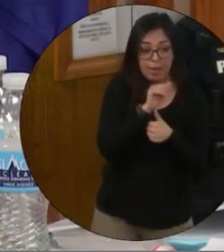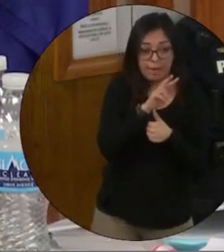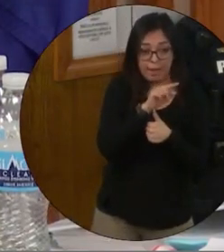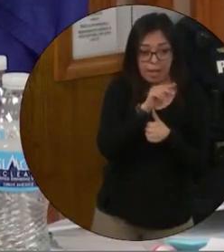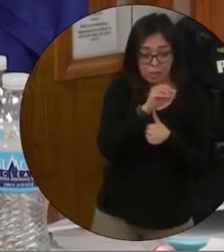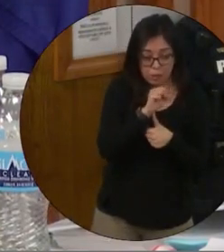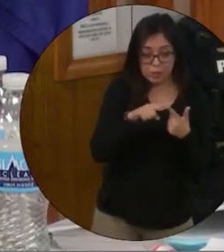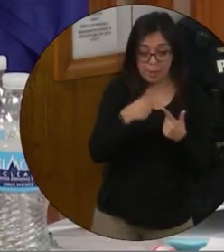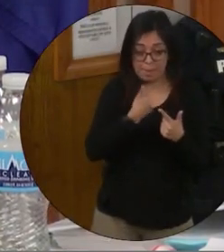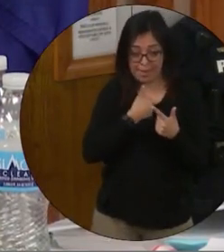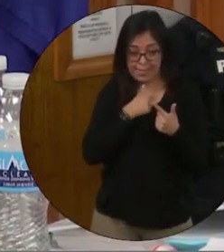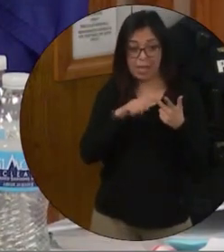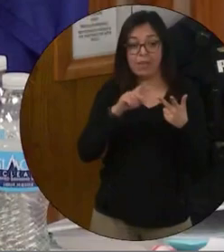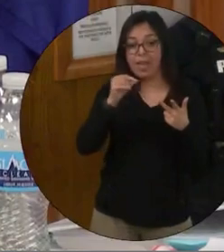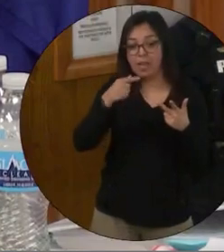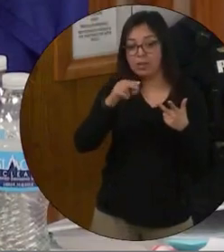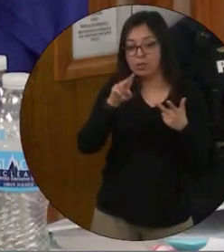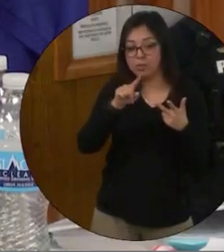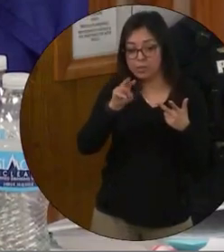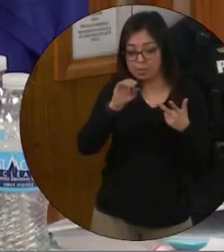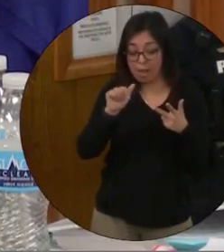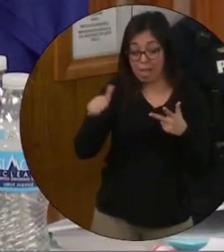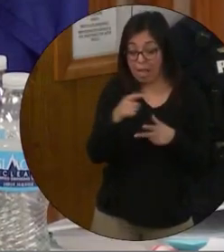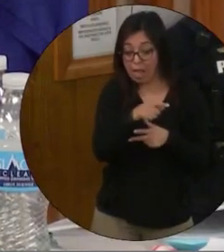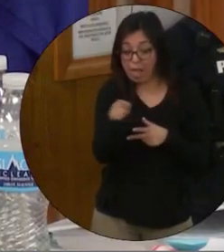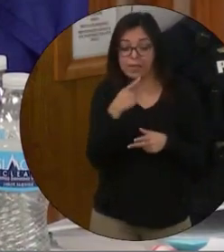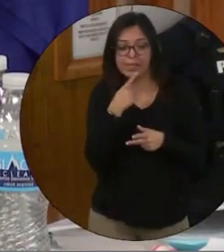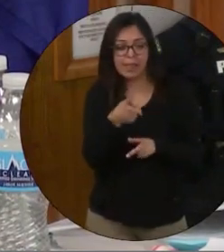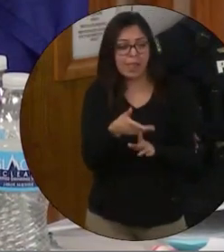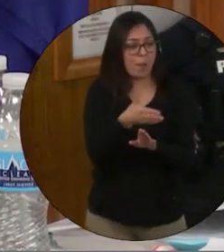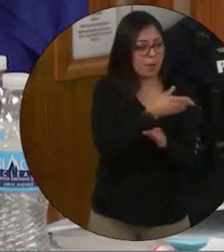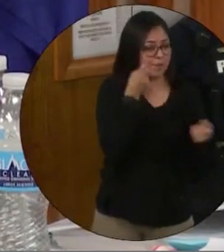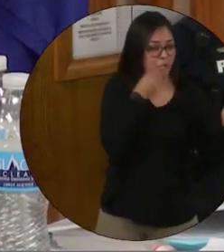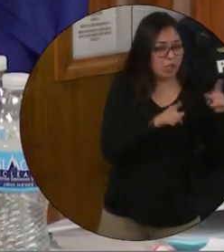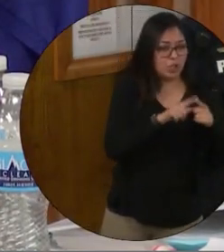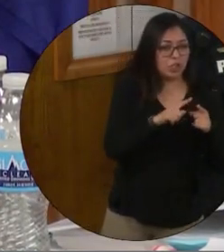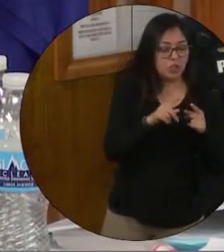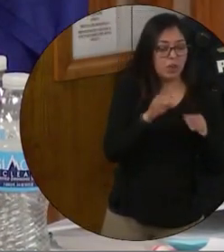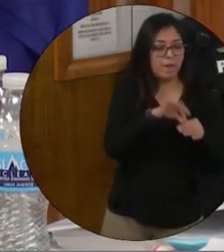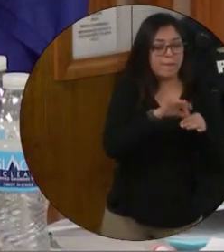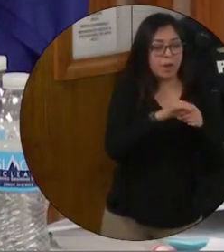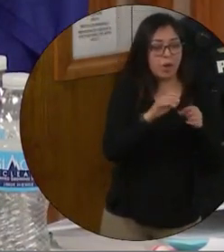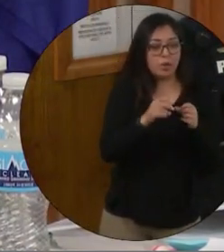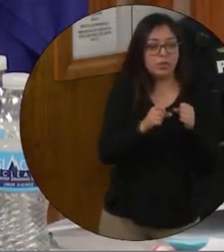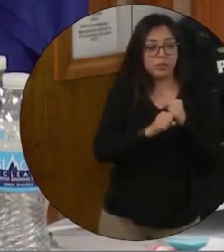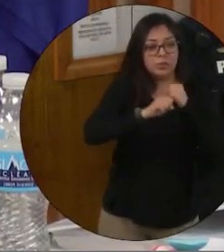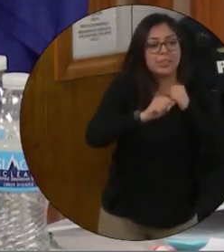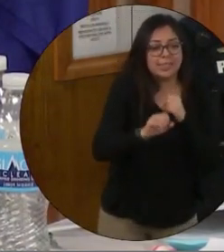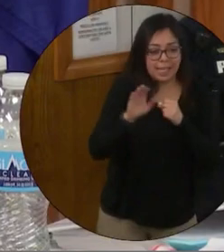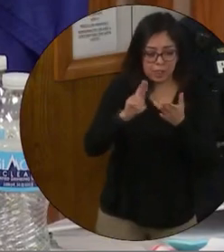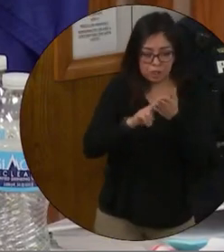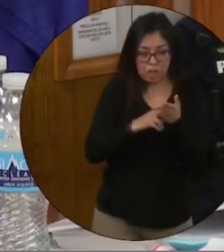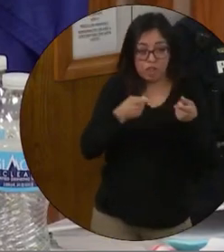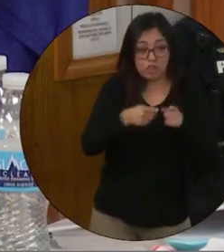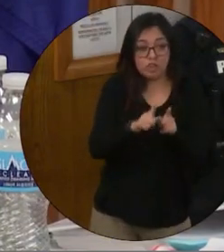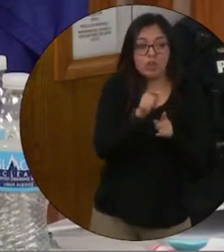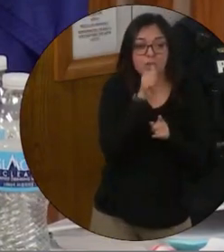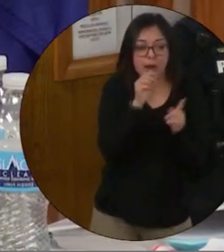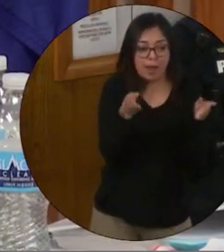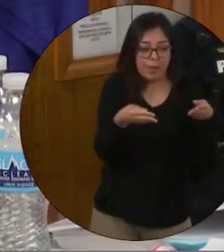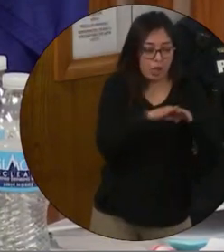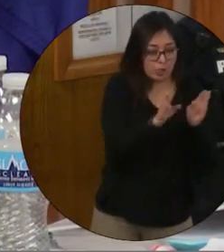and myself. Other trustees stated that the Board of Trustees had previously agreed to vote to extend Dr. Jara's contract during closed sessions.